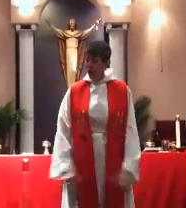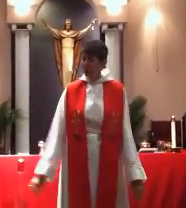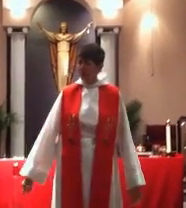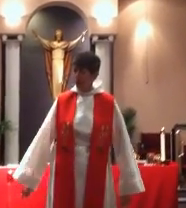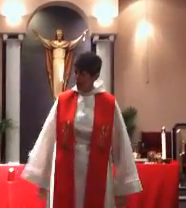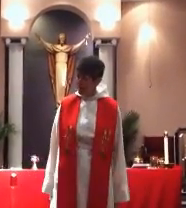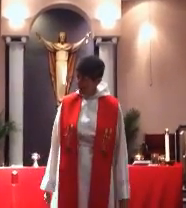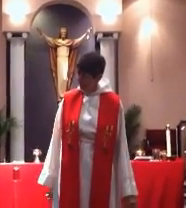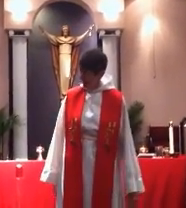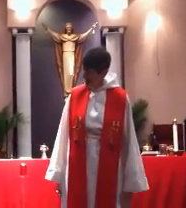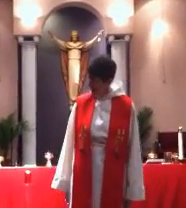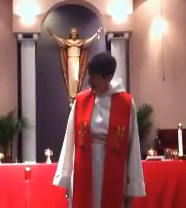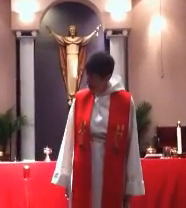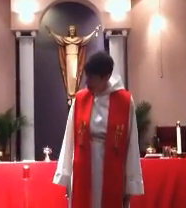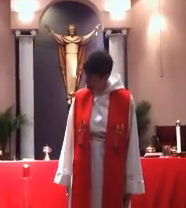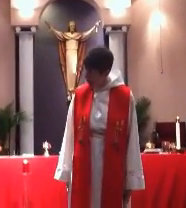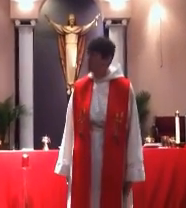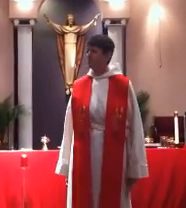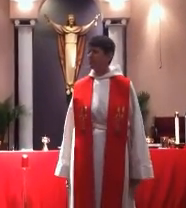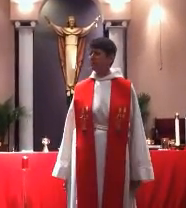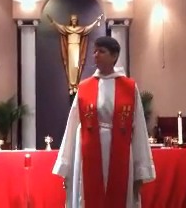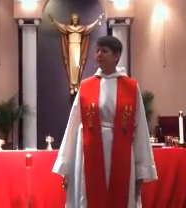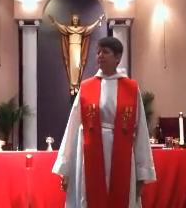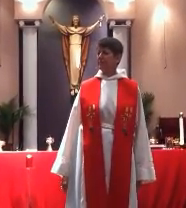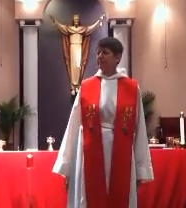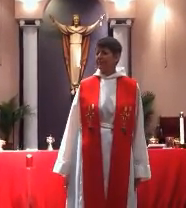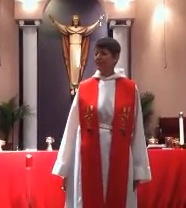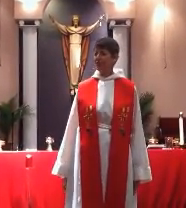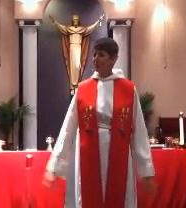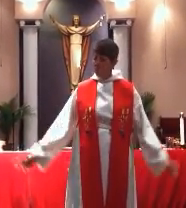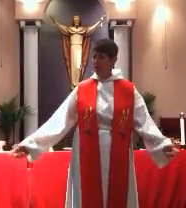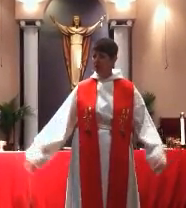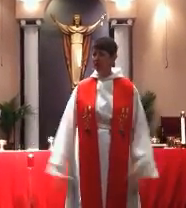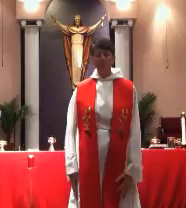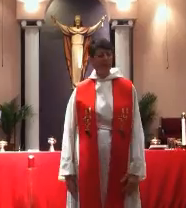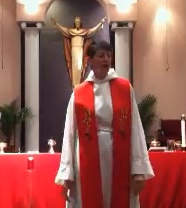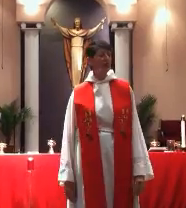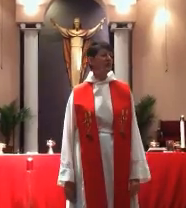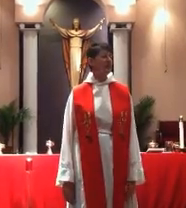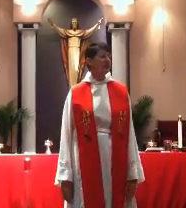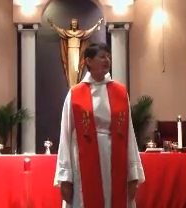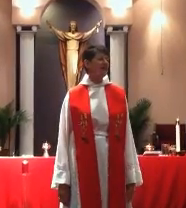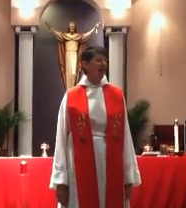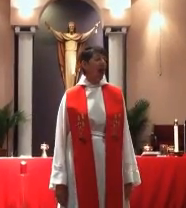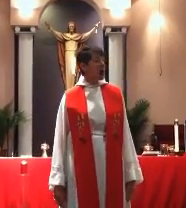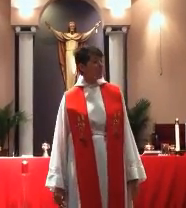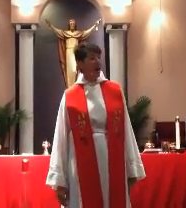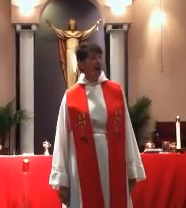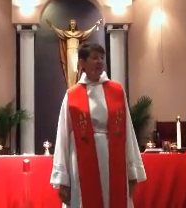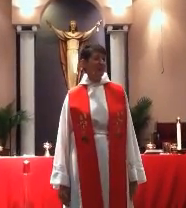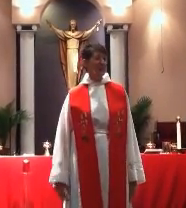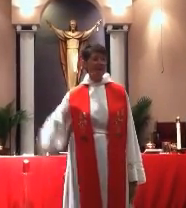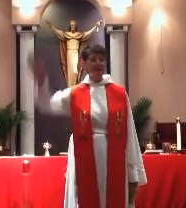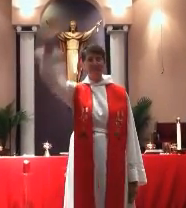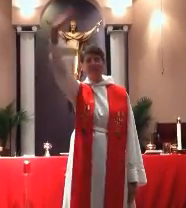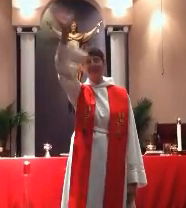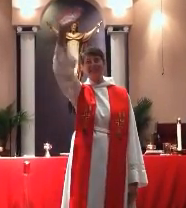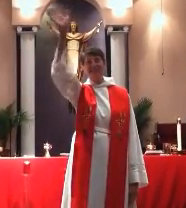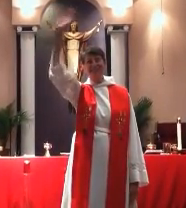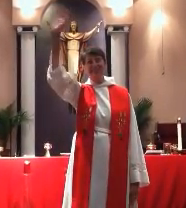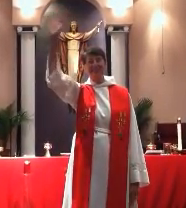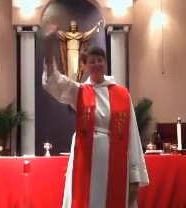You know, homeless women need that stuff, too. Just a reminder. I'm beyond it